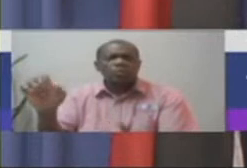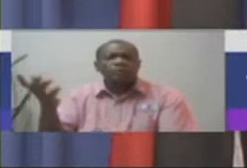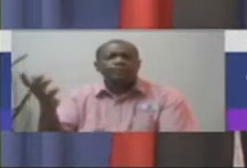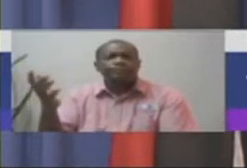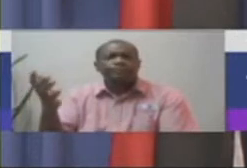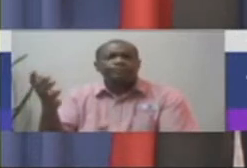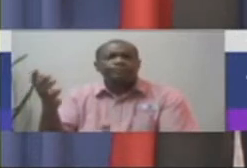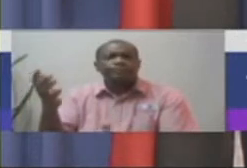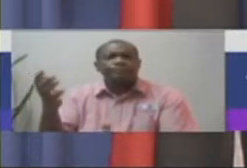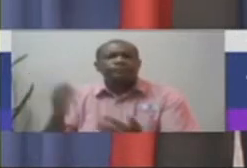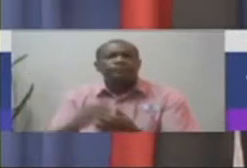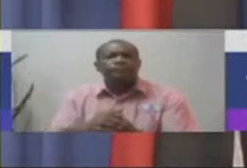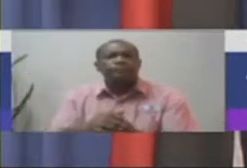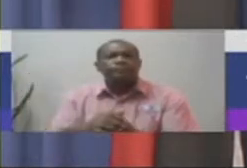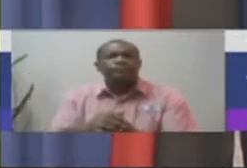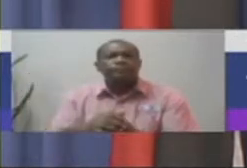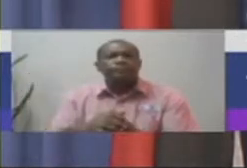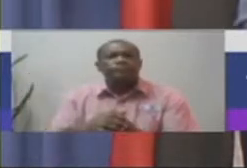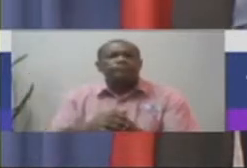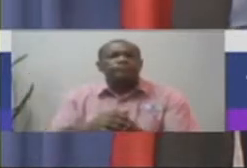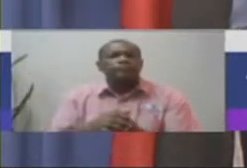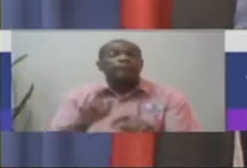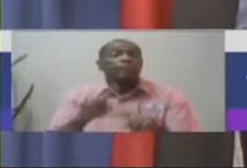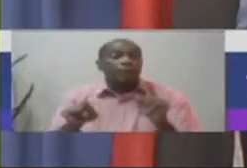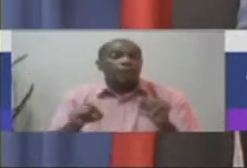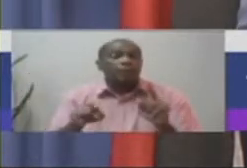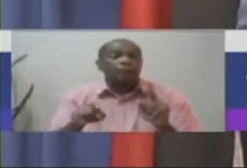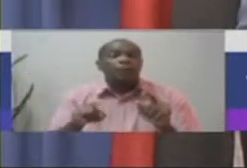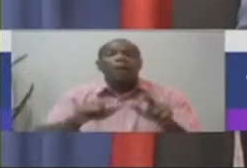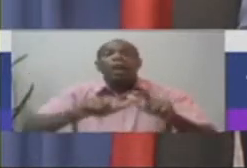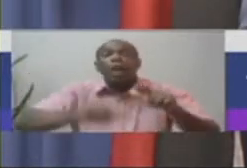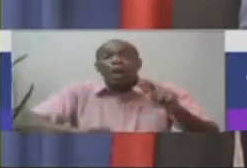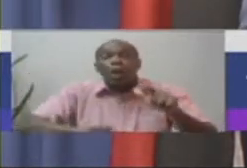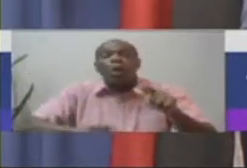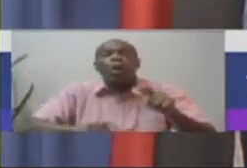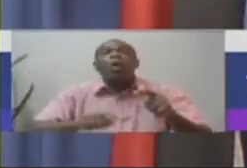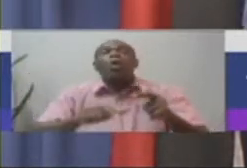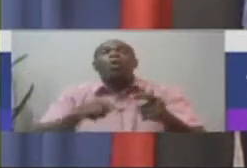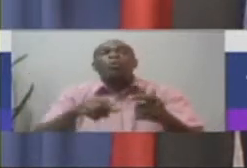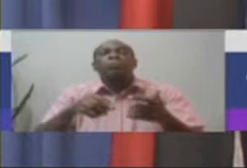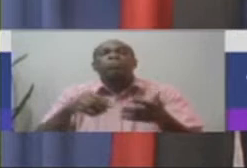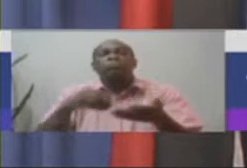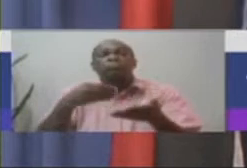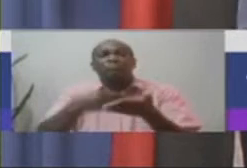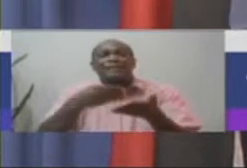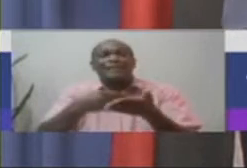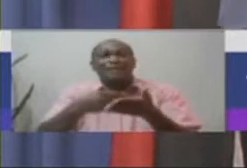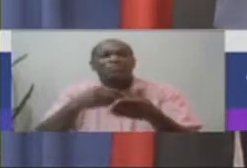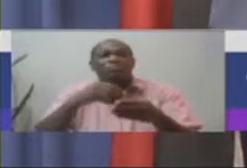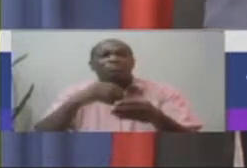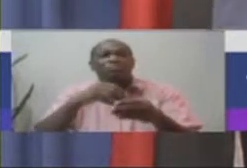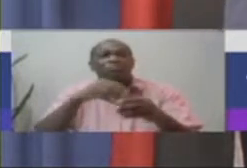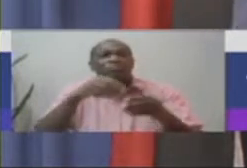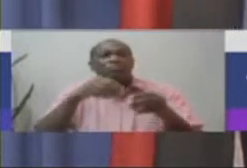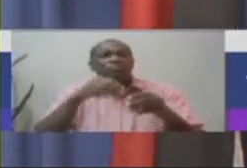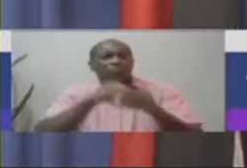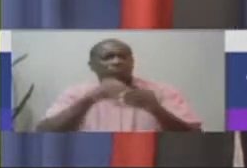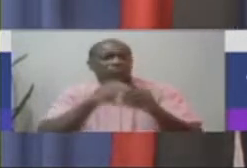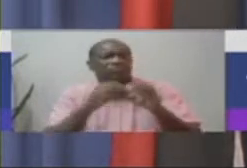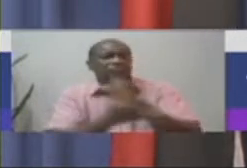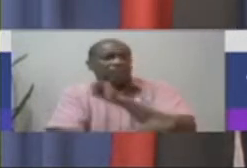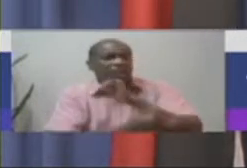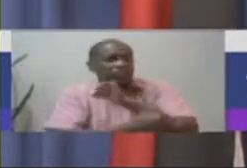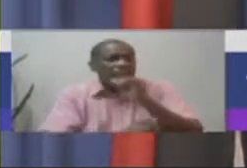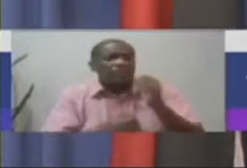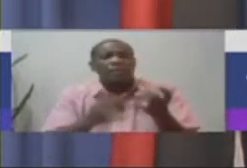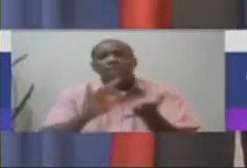lower middle income and low income and poorer countries of the world are still in receipt of less than 1% of the vaccines